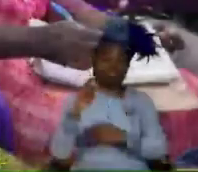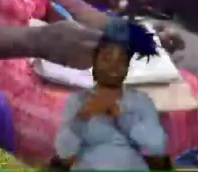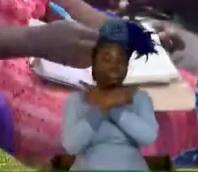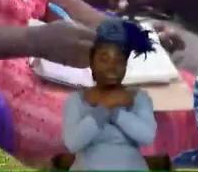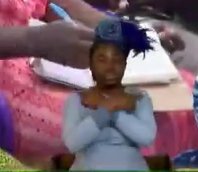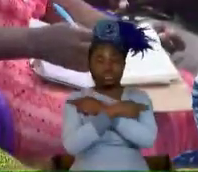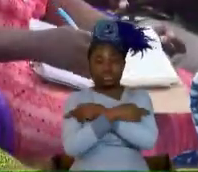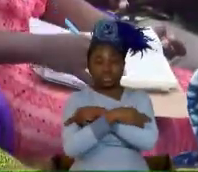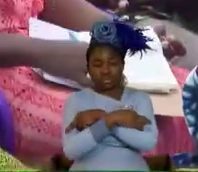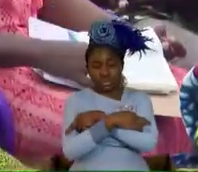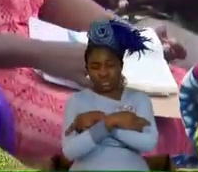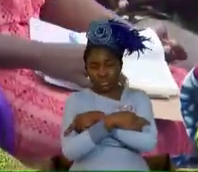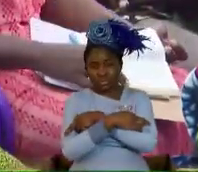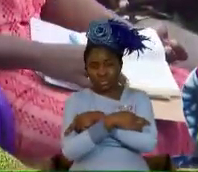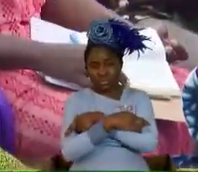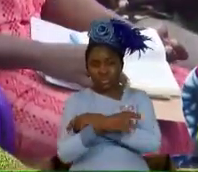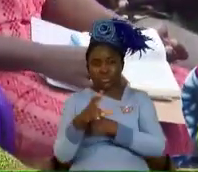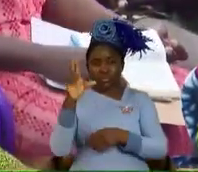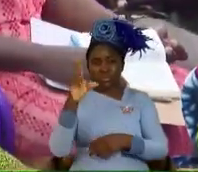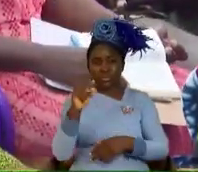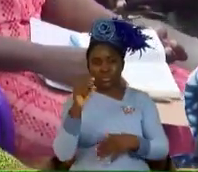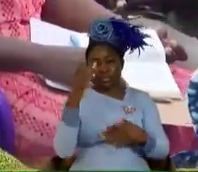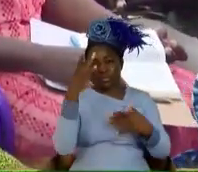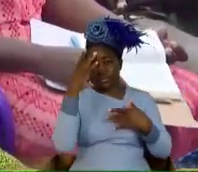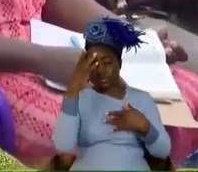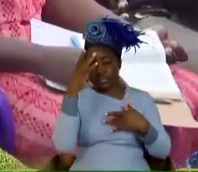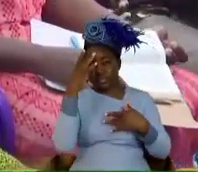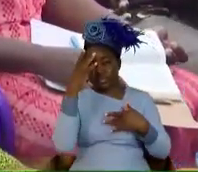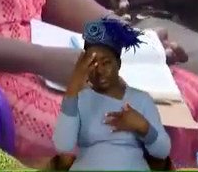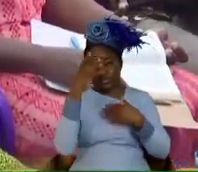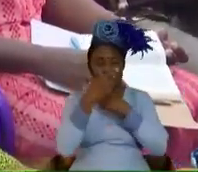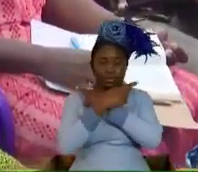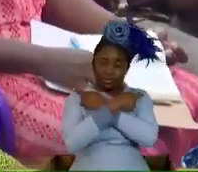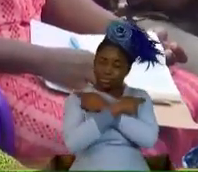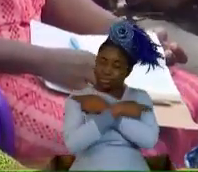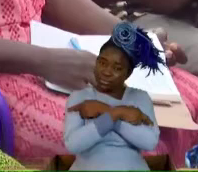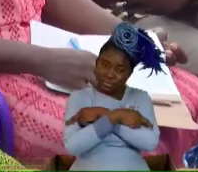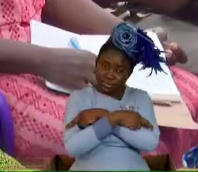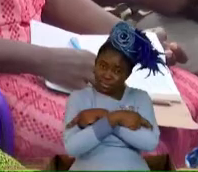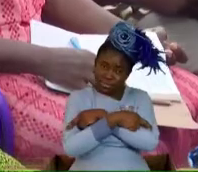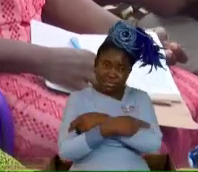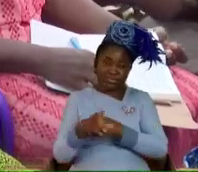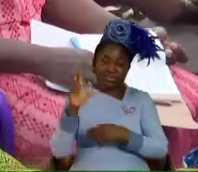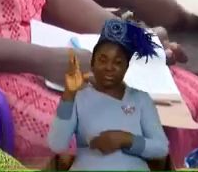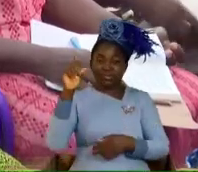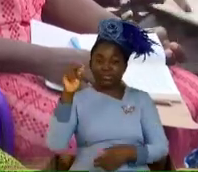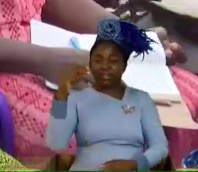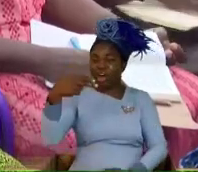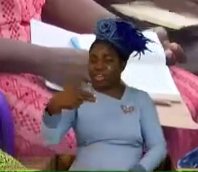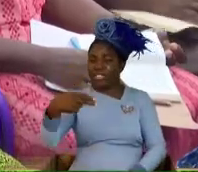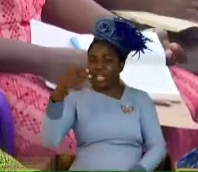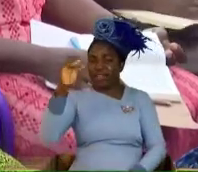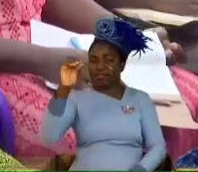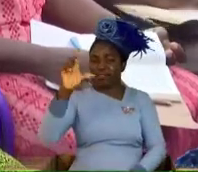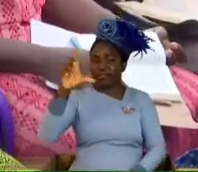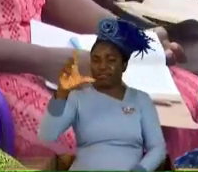There is no sick leave. There is no holiday in